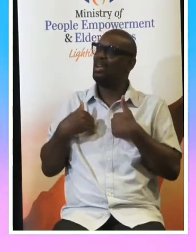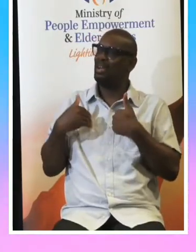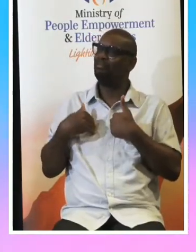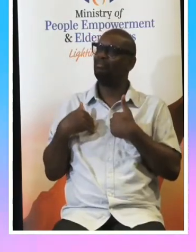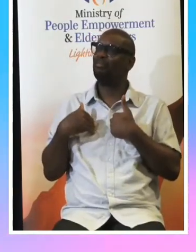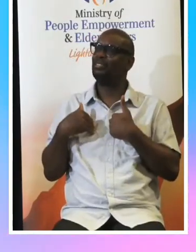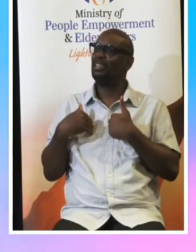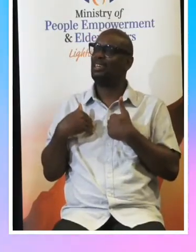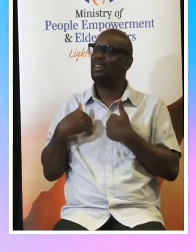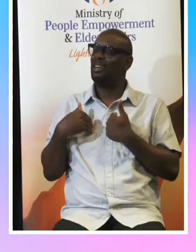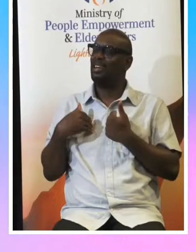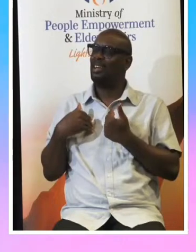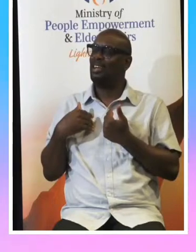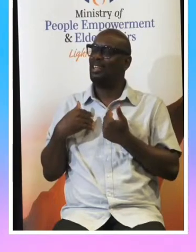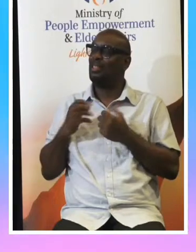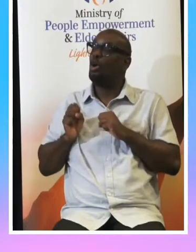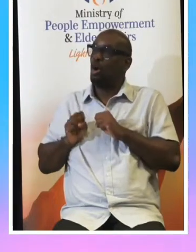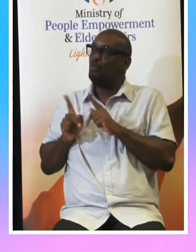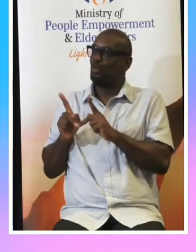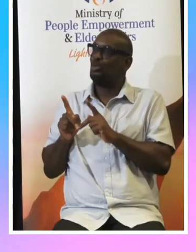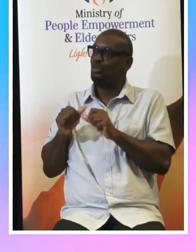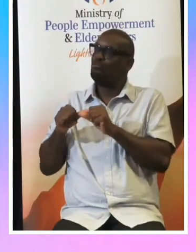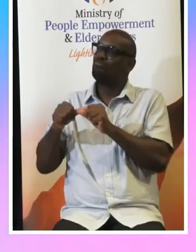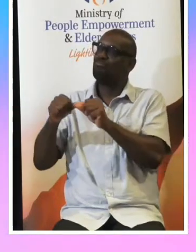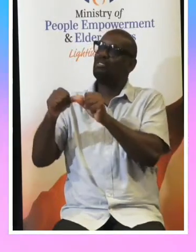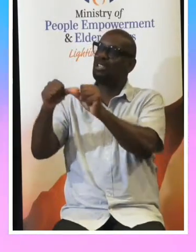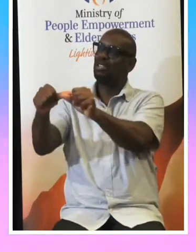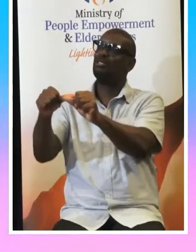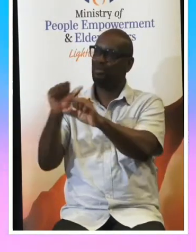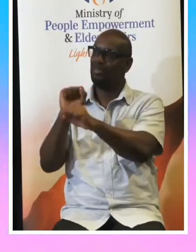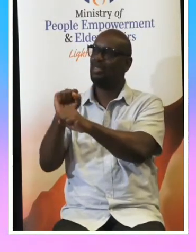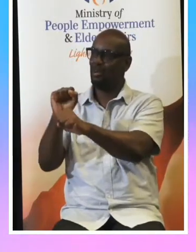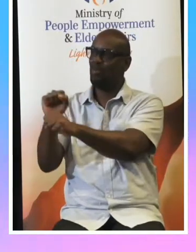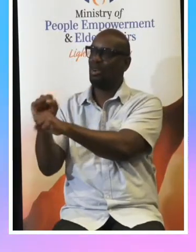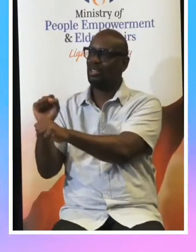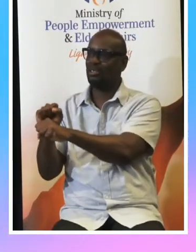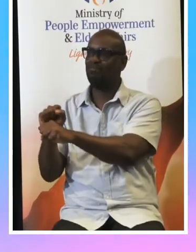that work means the world to me.